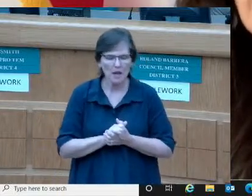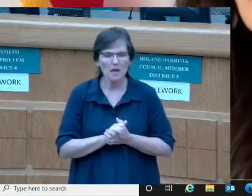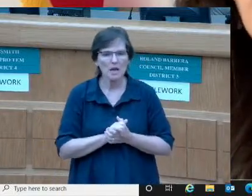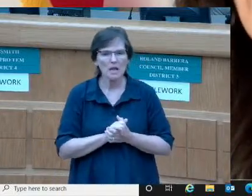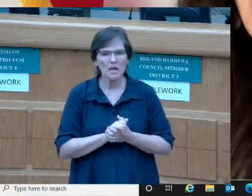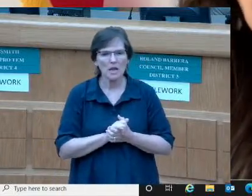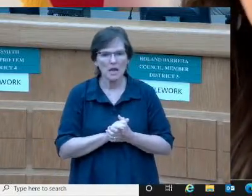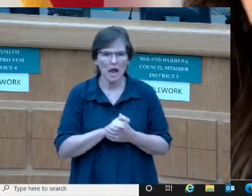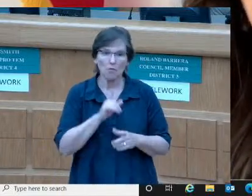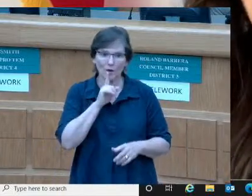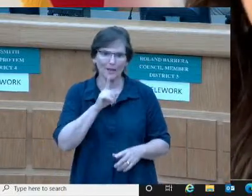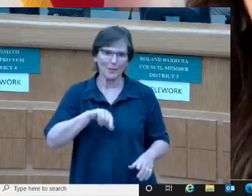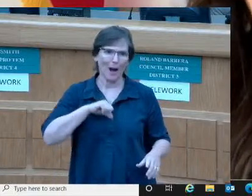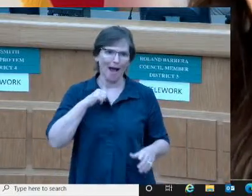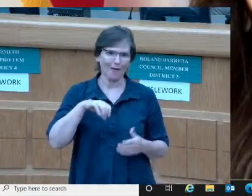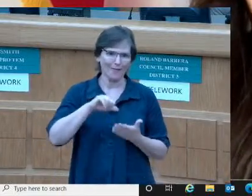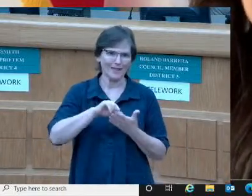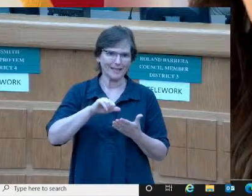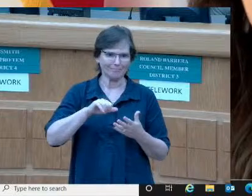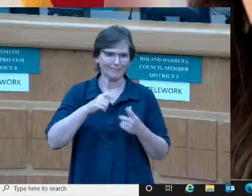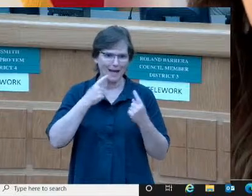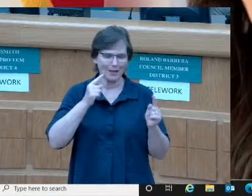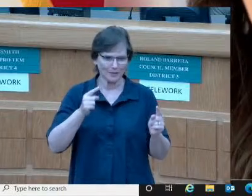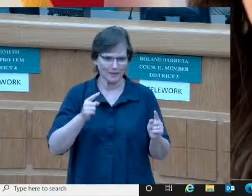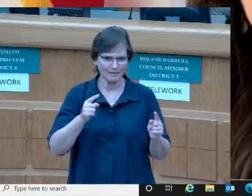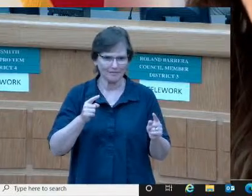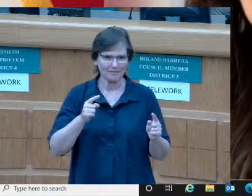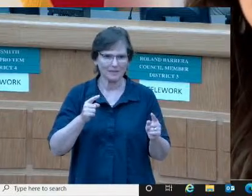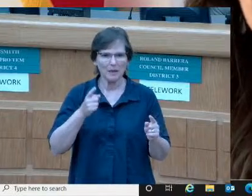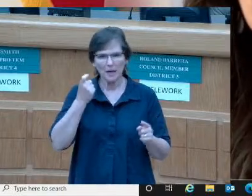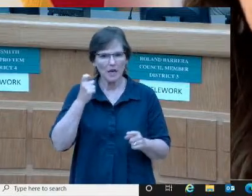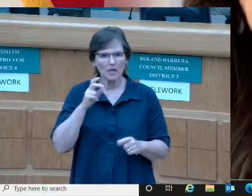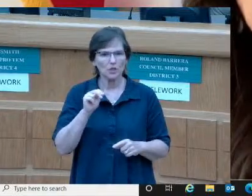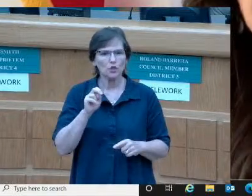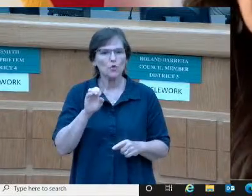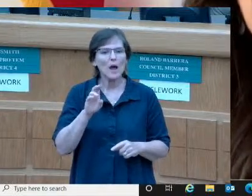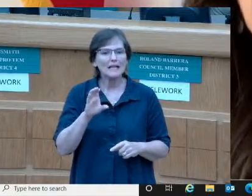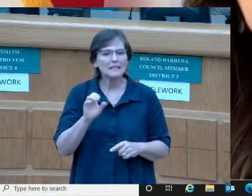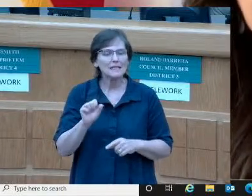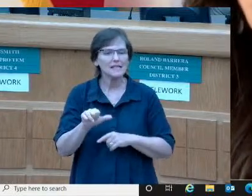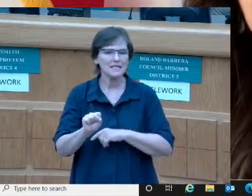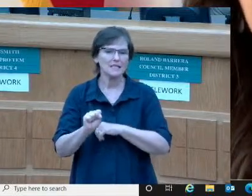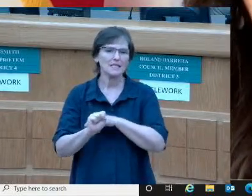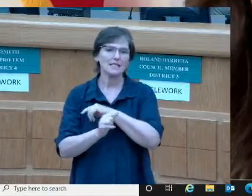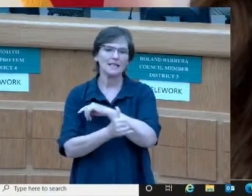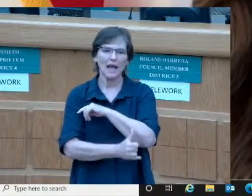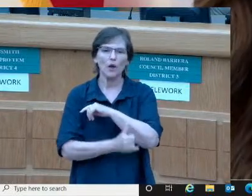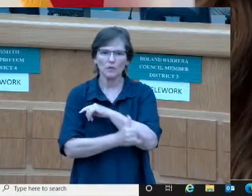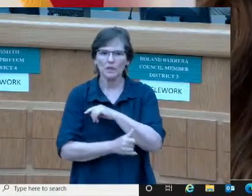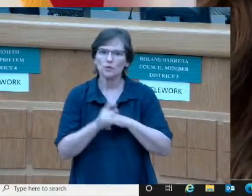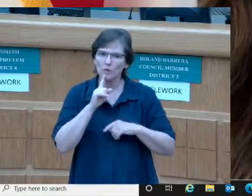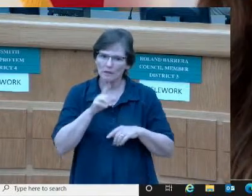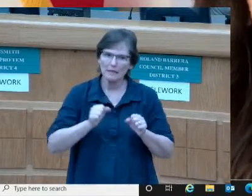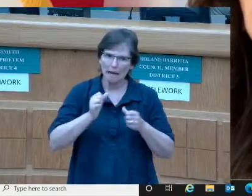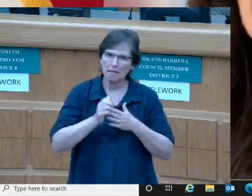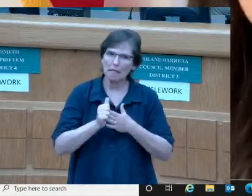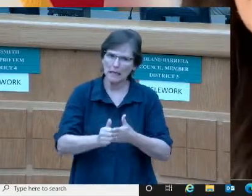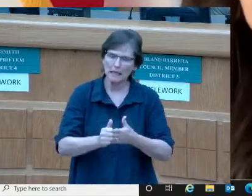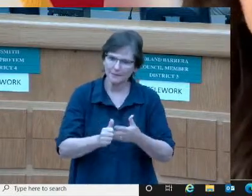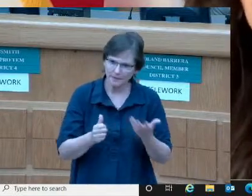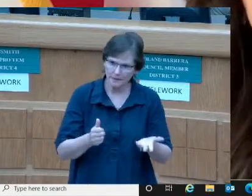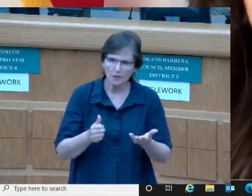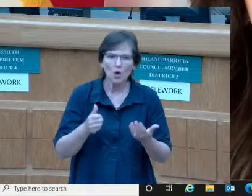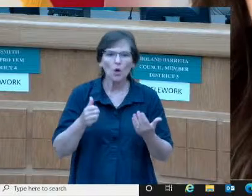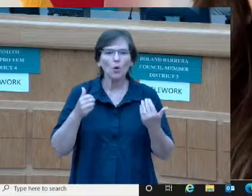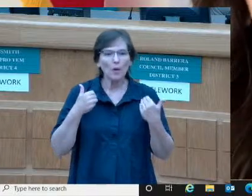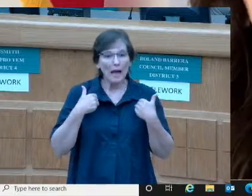and I'm really proud of this because Nueces County has really taken a large lead in this. And that is that we have free